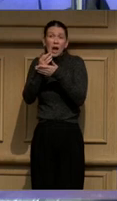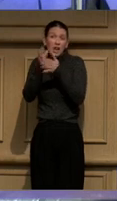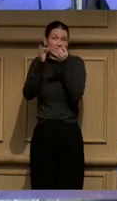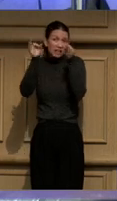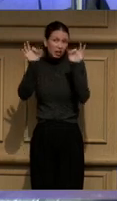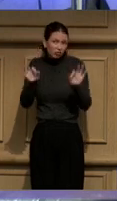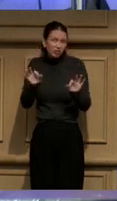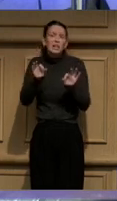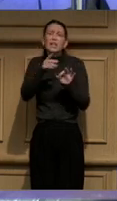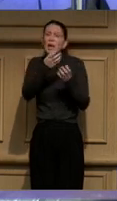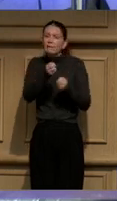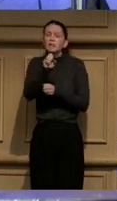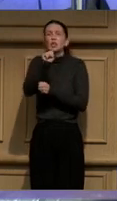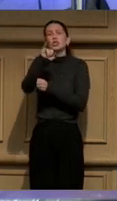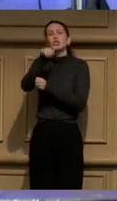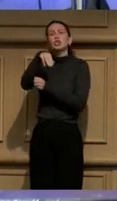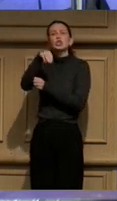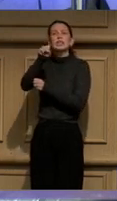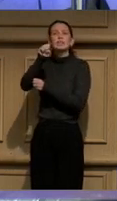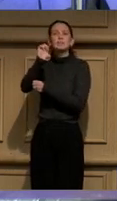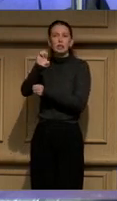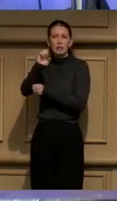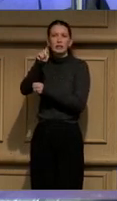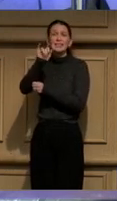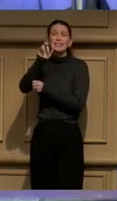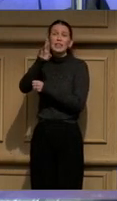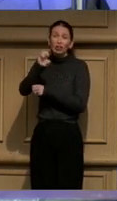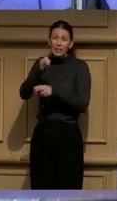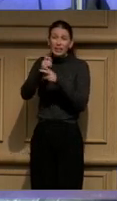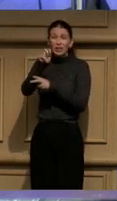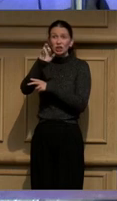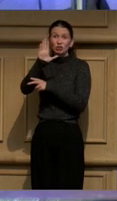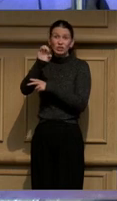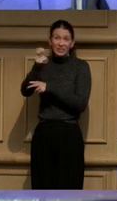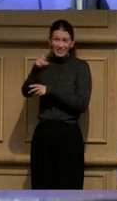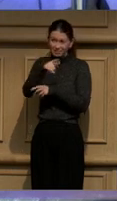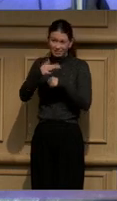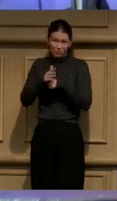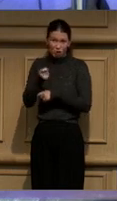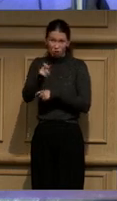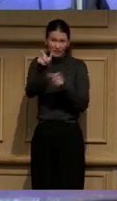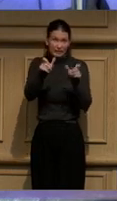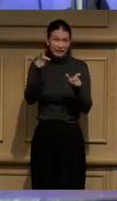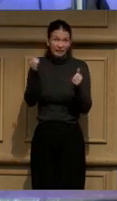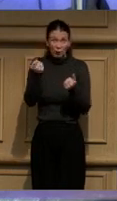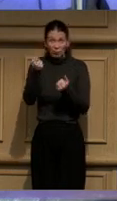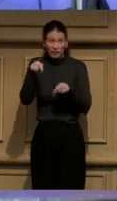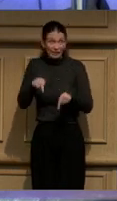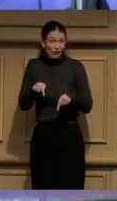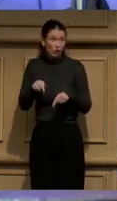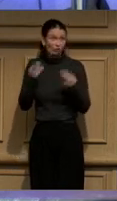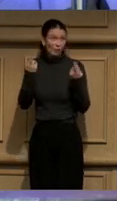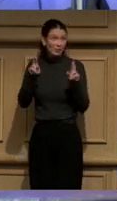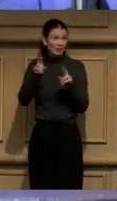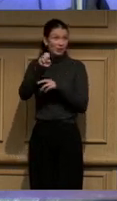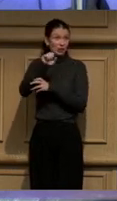in Tralee, but that was really for the tourists. I mean, if there's anybody here from Sheim Satira, I apologise if it wasn't. But that